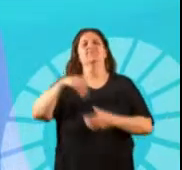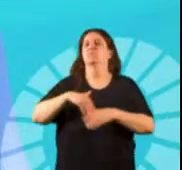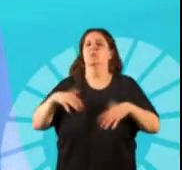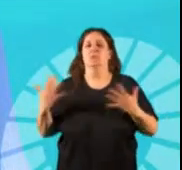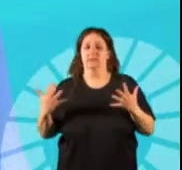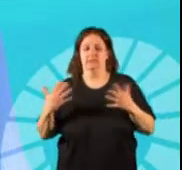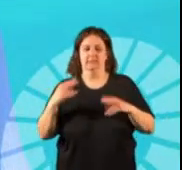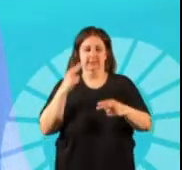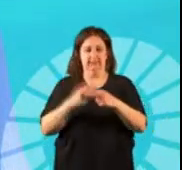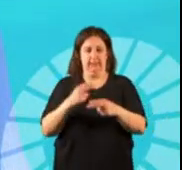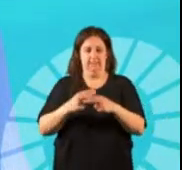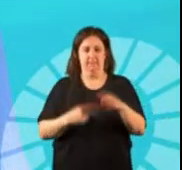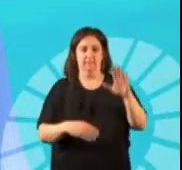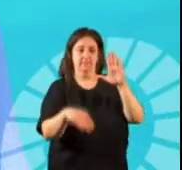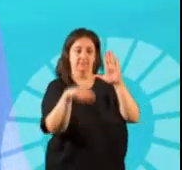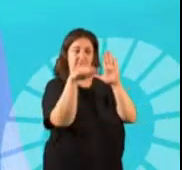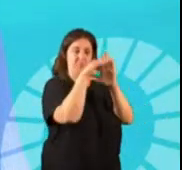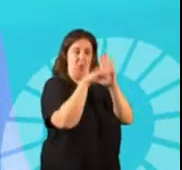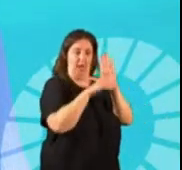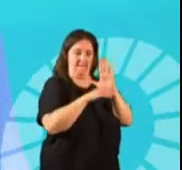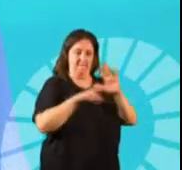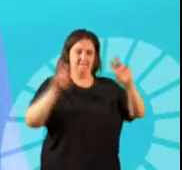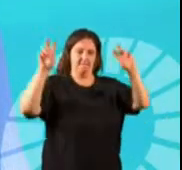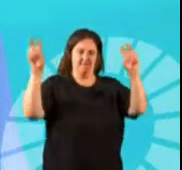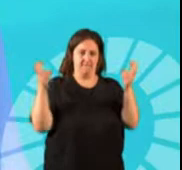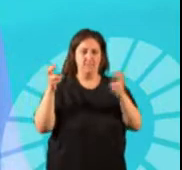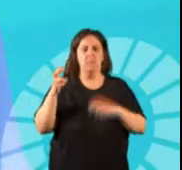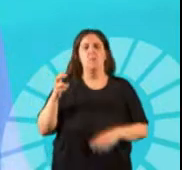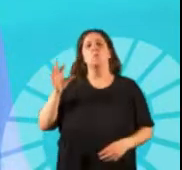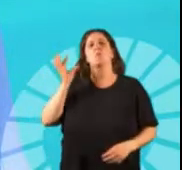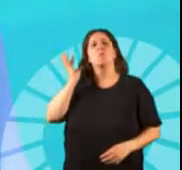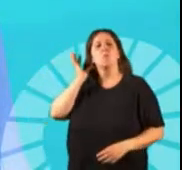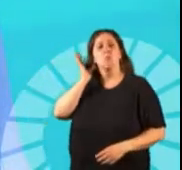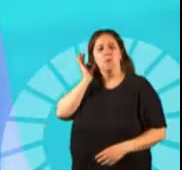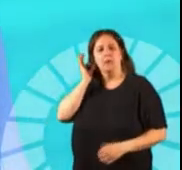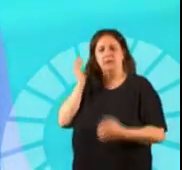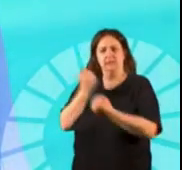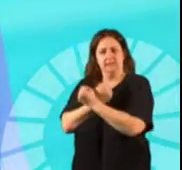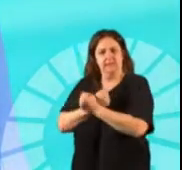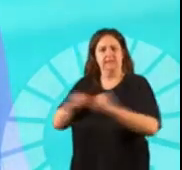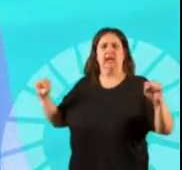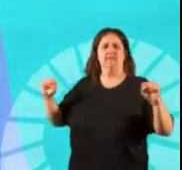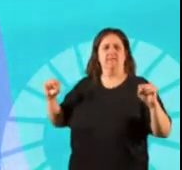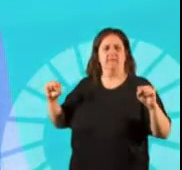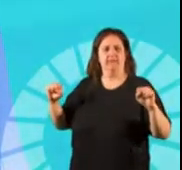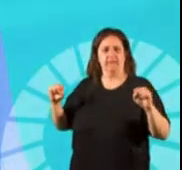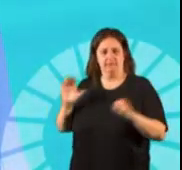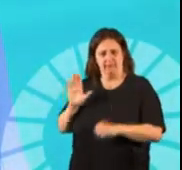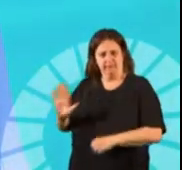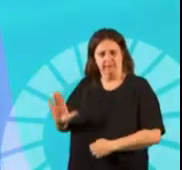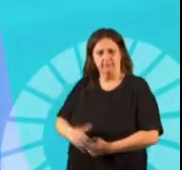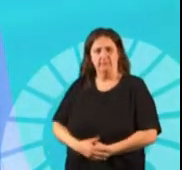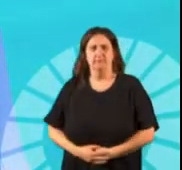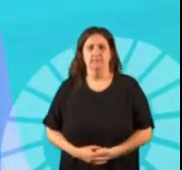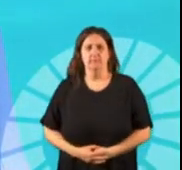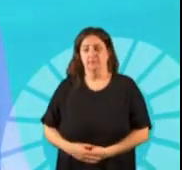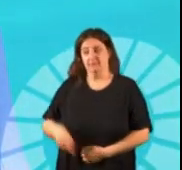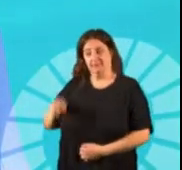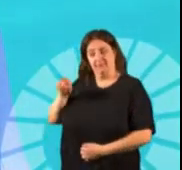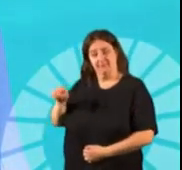are a priority in our bid for membership of the UN Human Rights Council for the 2022-2024